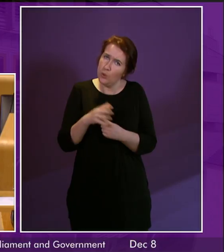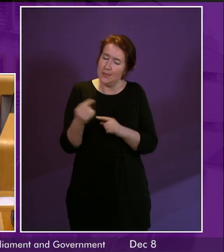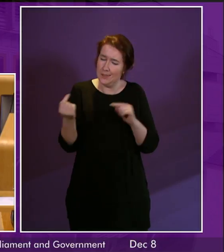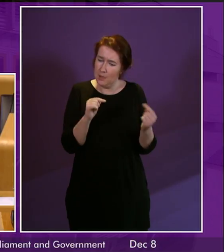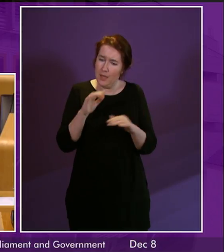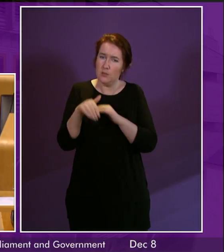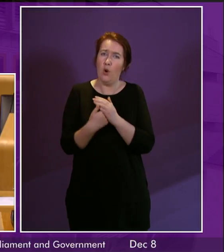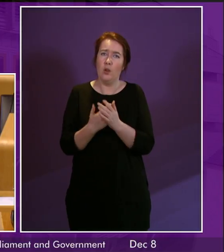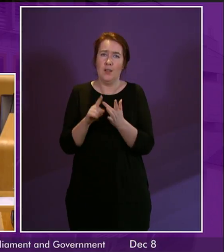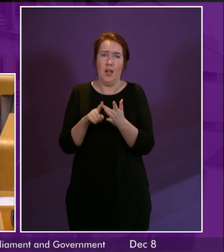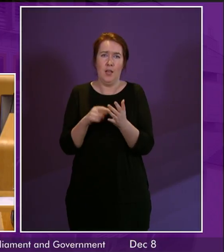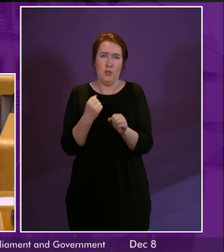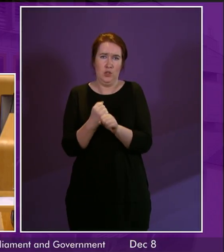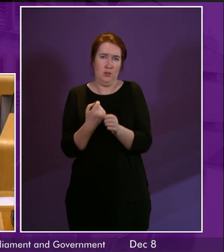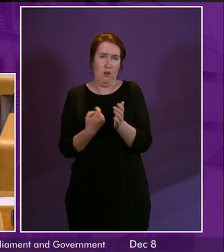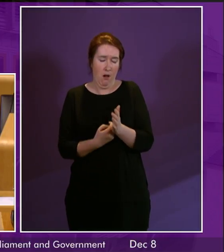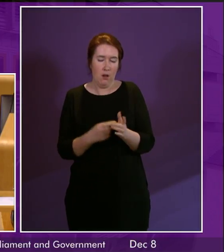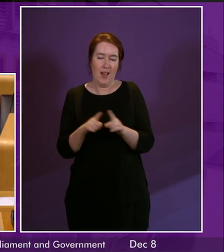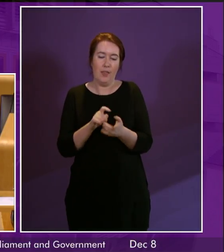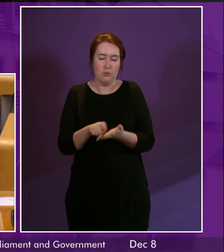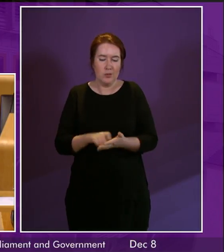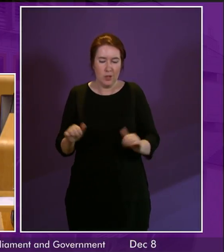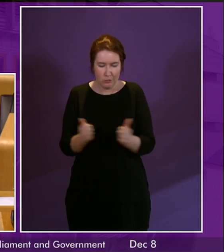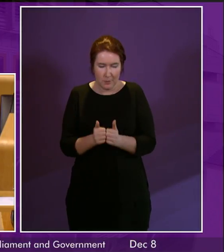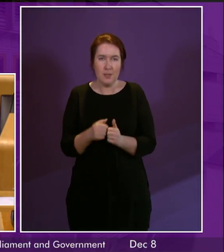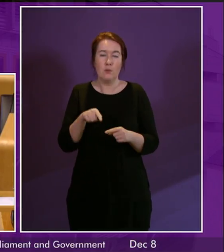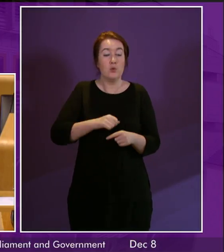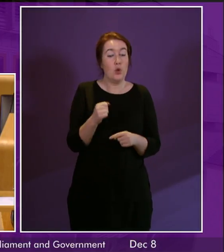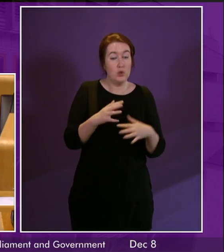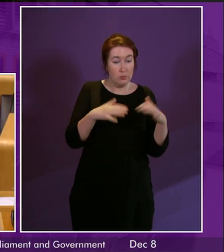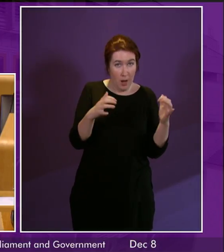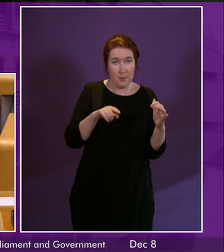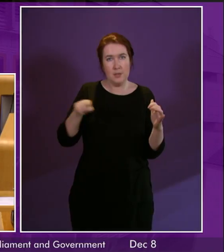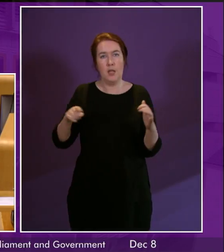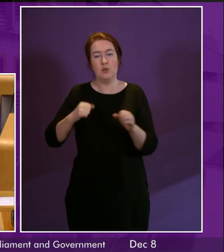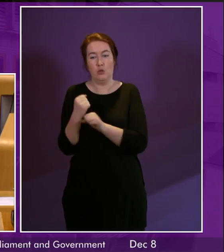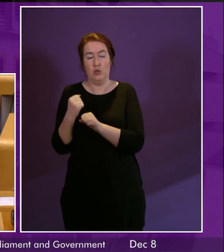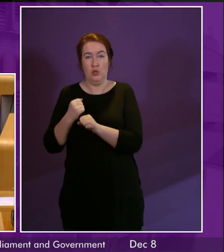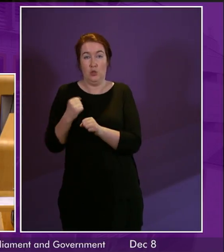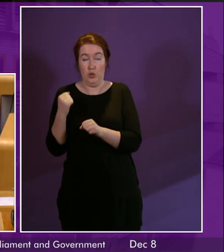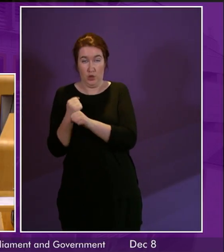on intergovernmental relations and the written agreement between the Scottish Parliament and the Scottish Government.